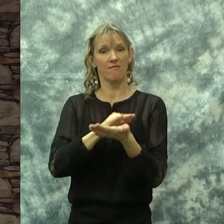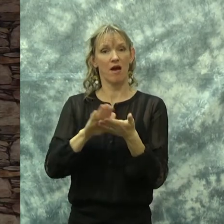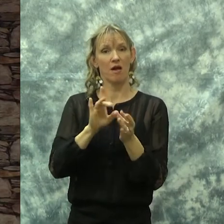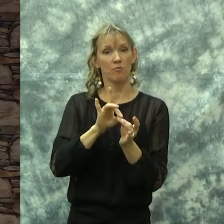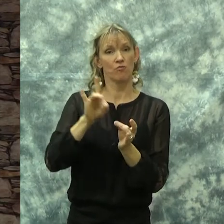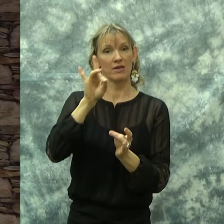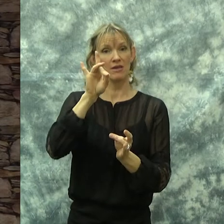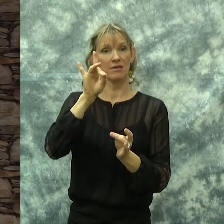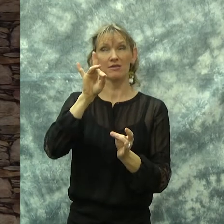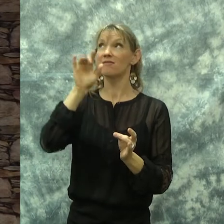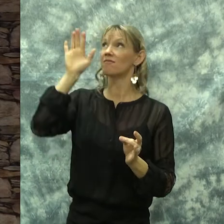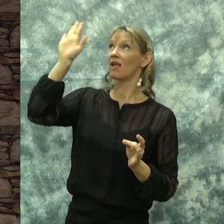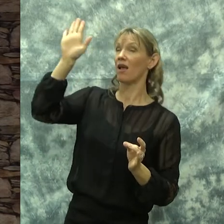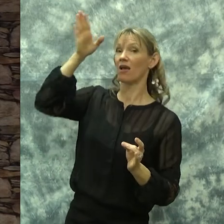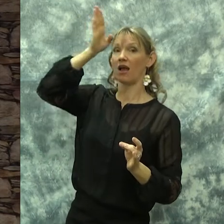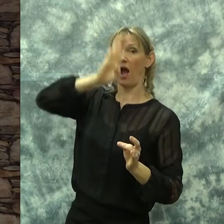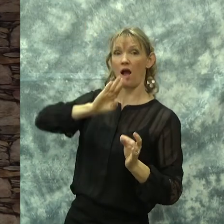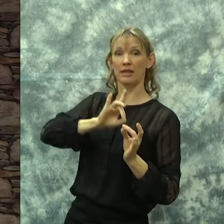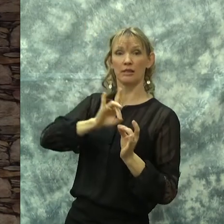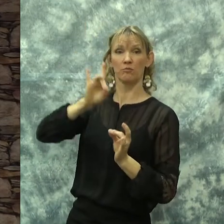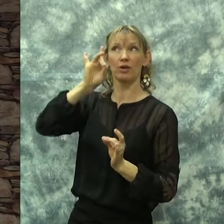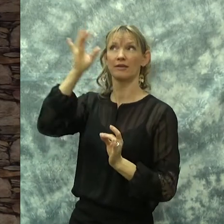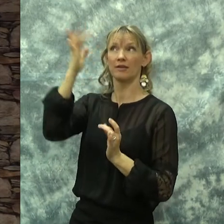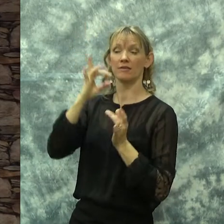presence of God.